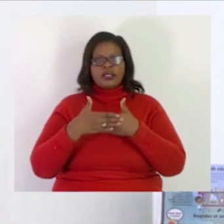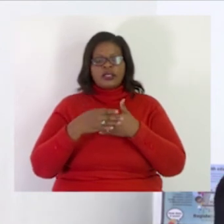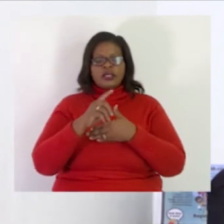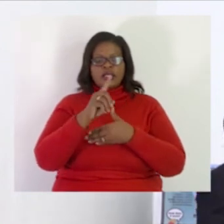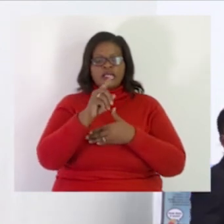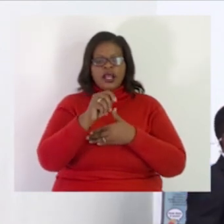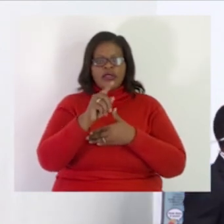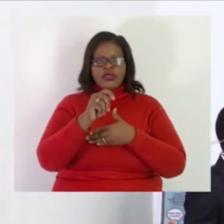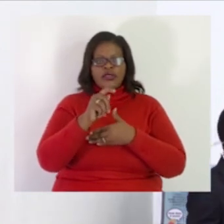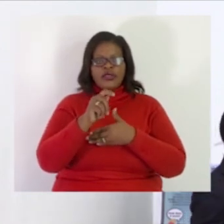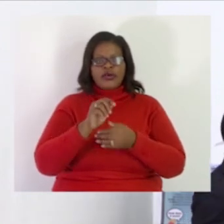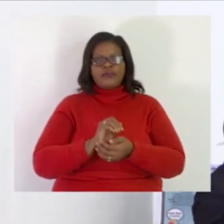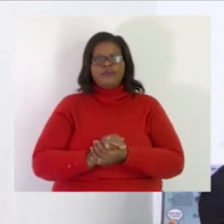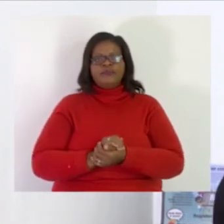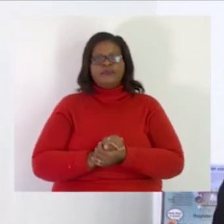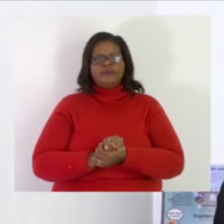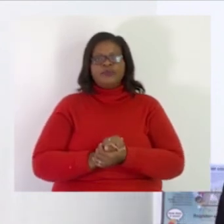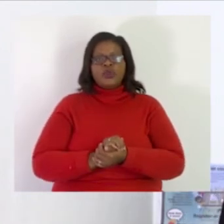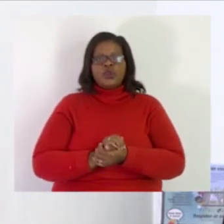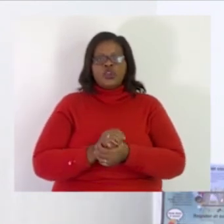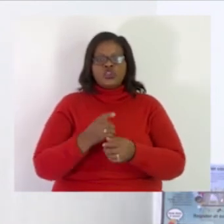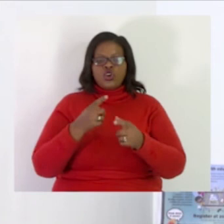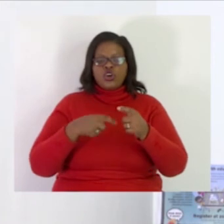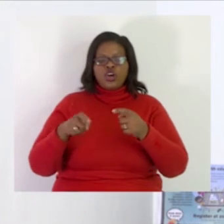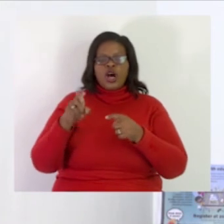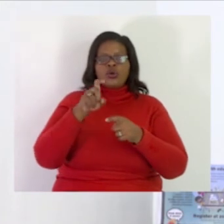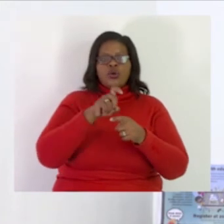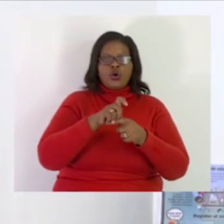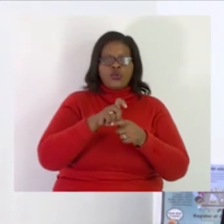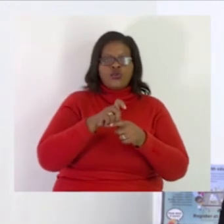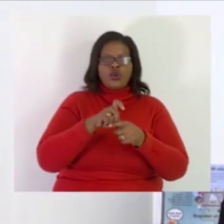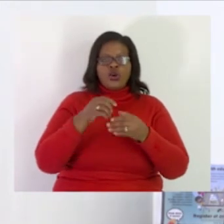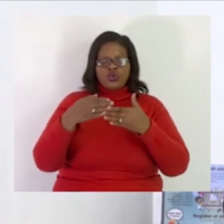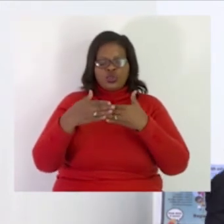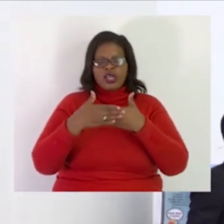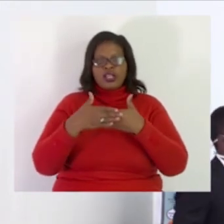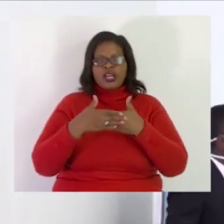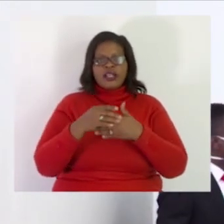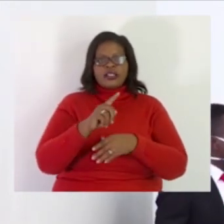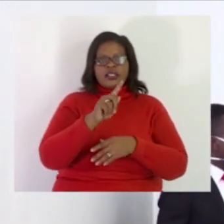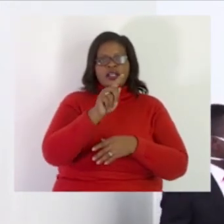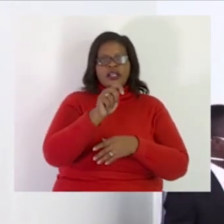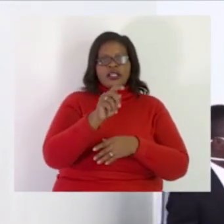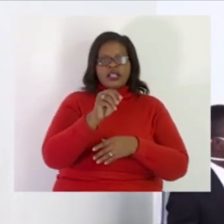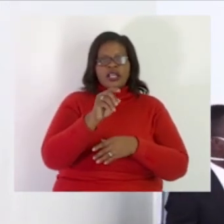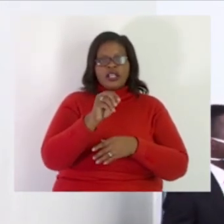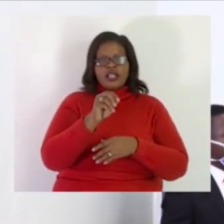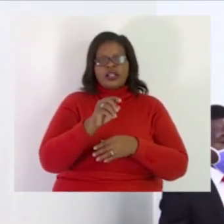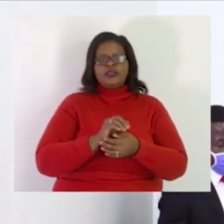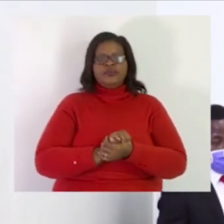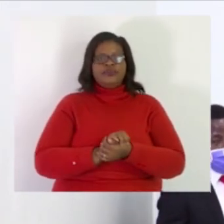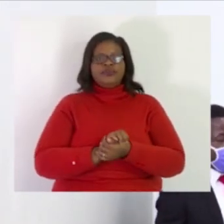10. Round off the number which you are given to the